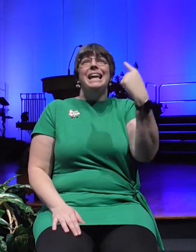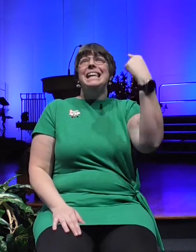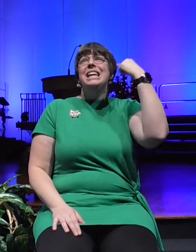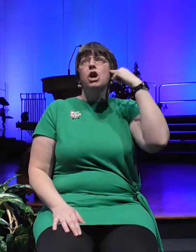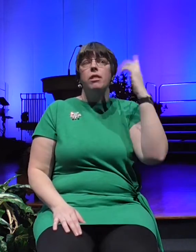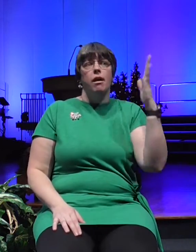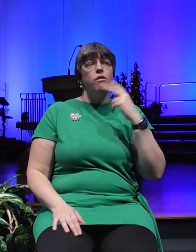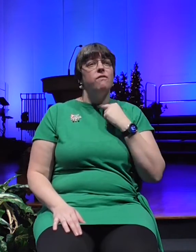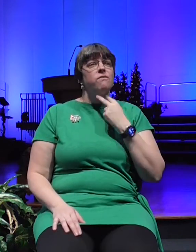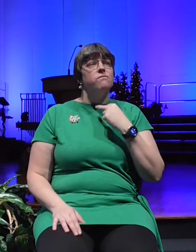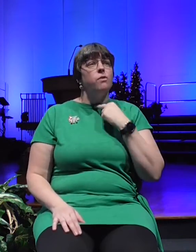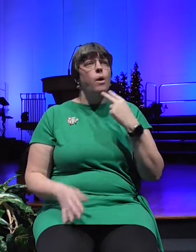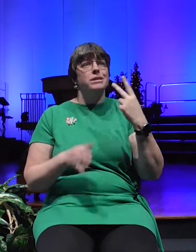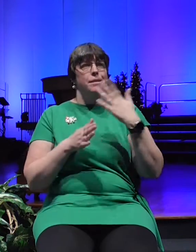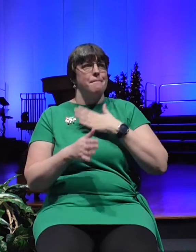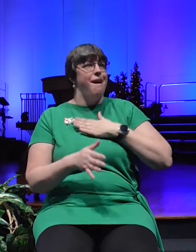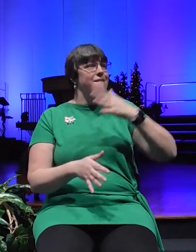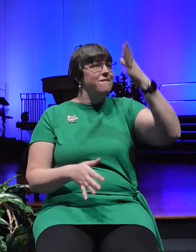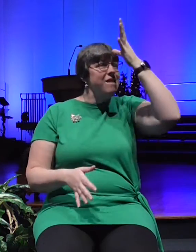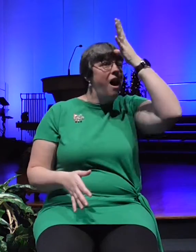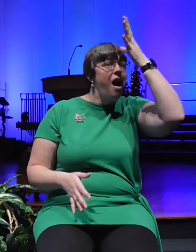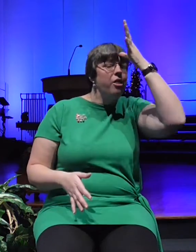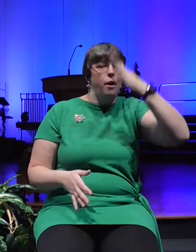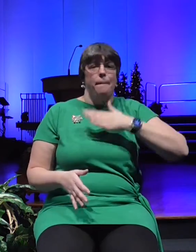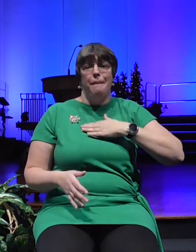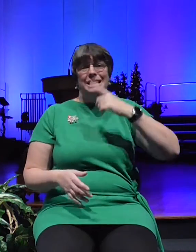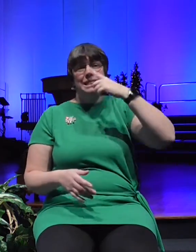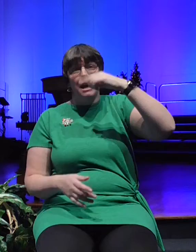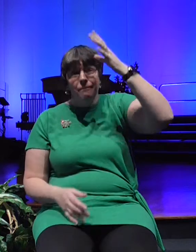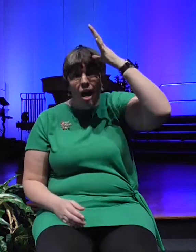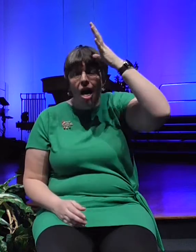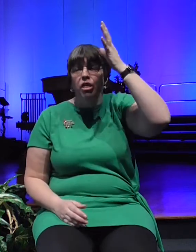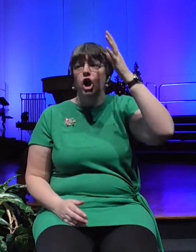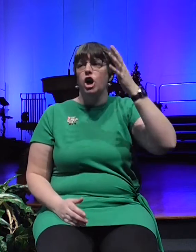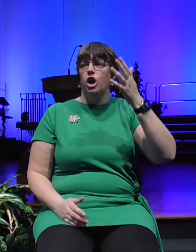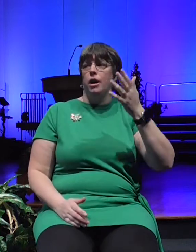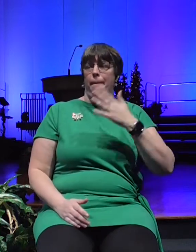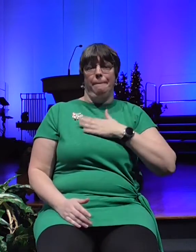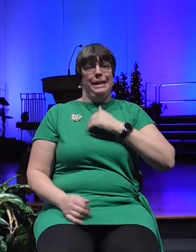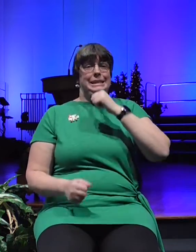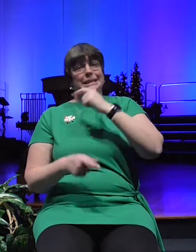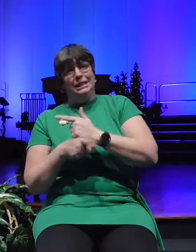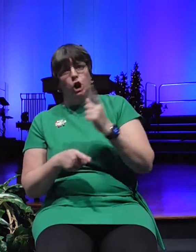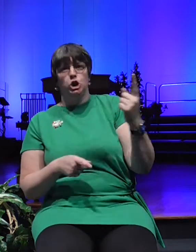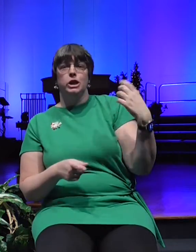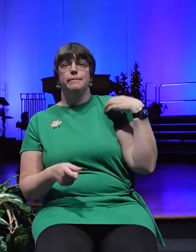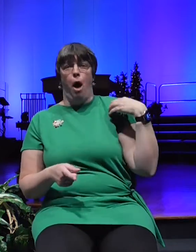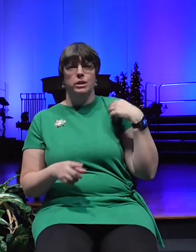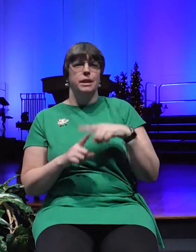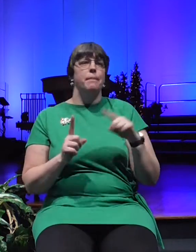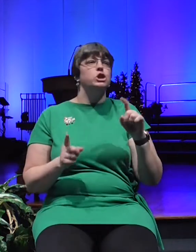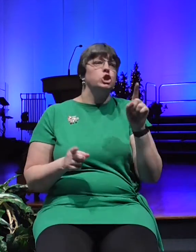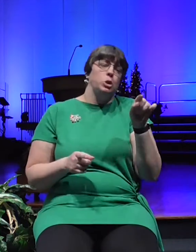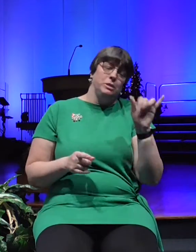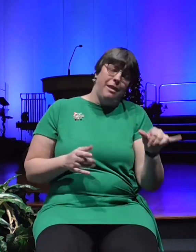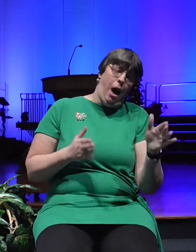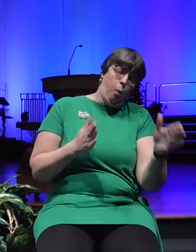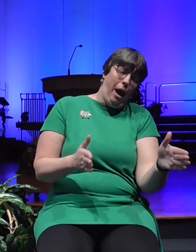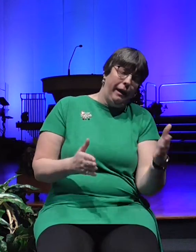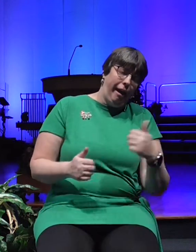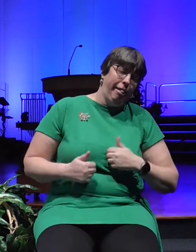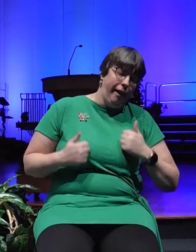sometimes guiding me. My own father, my stepfather, my sister. She's kind of bossy sometimes, but she was that way in life